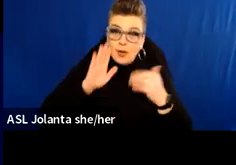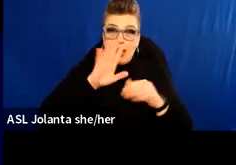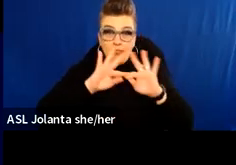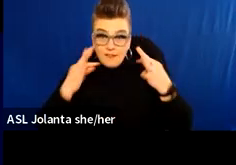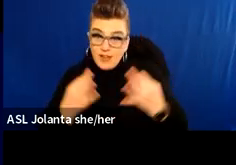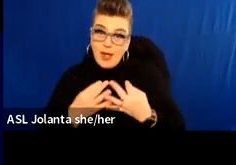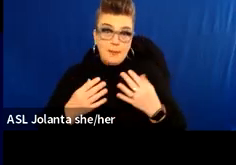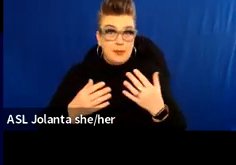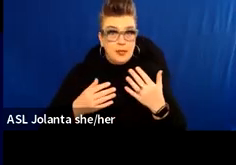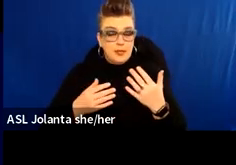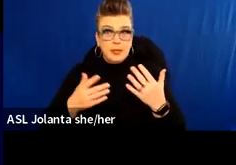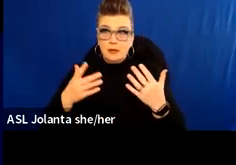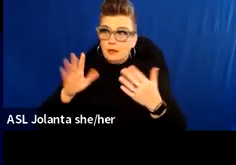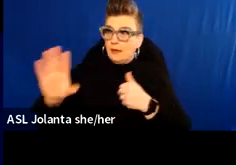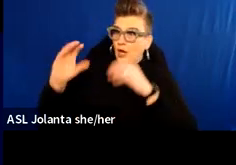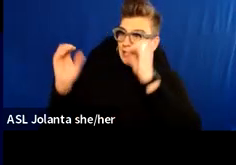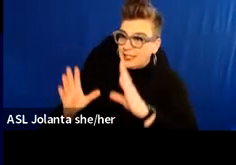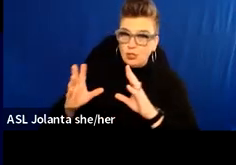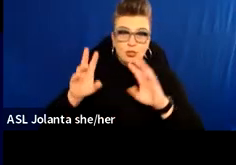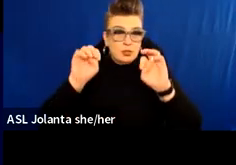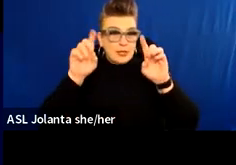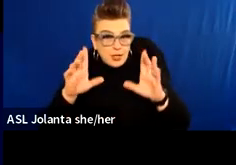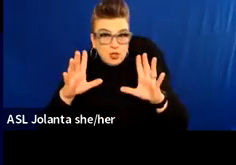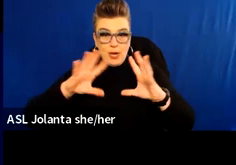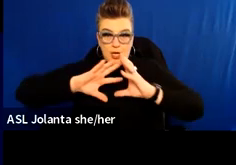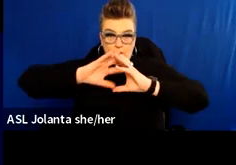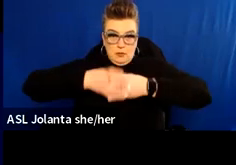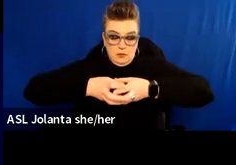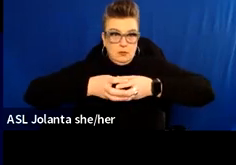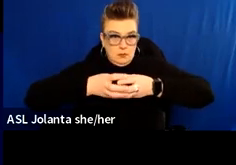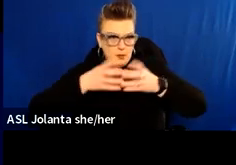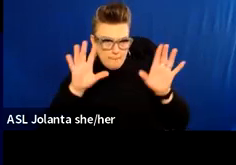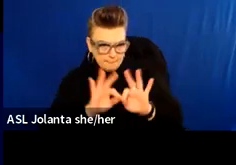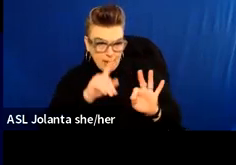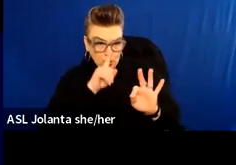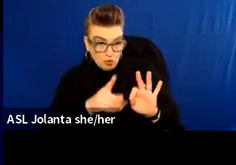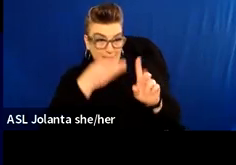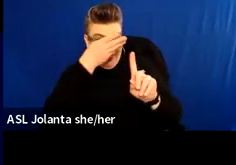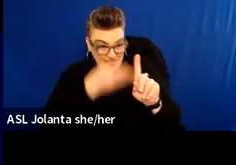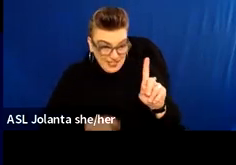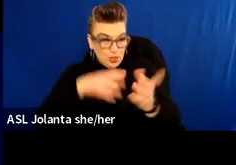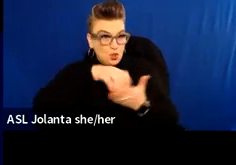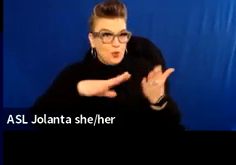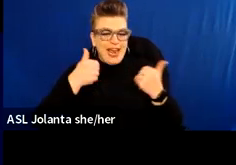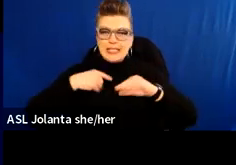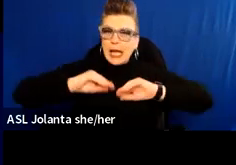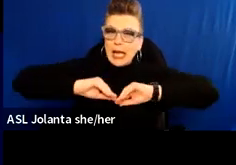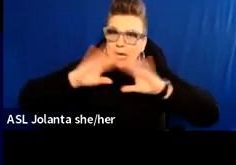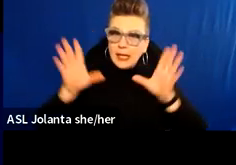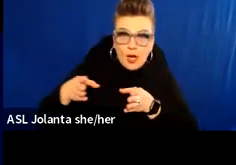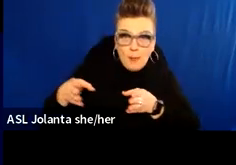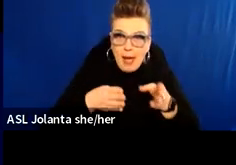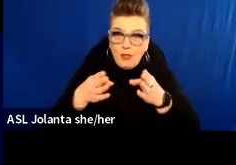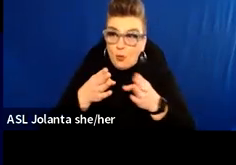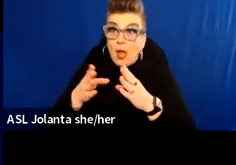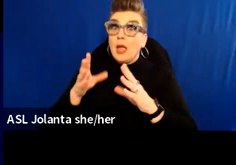their sort of teachers and educators to ensure that there's a clear pathway toward meeting all of the expectations of mass